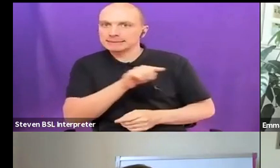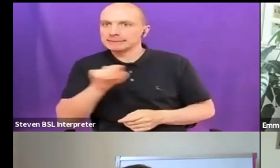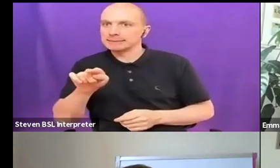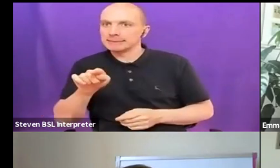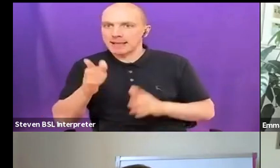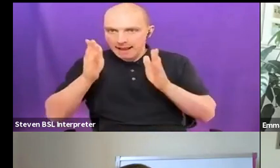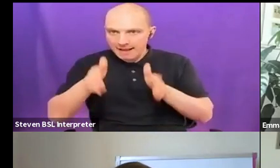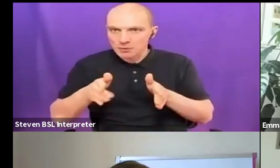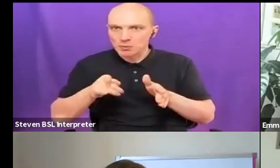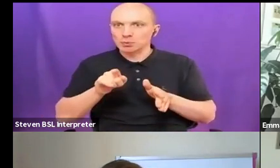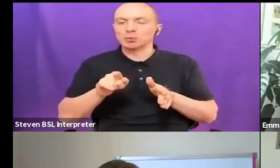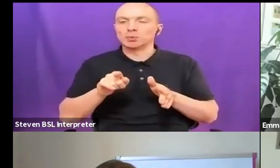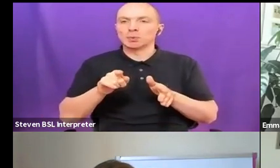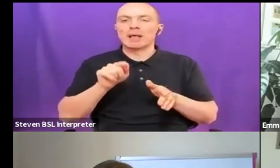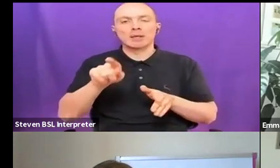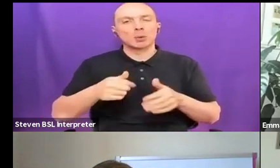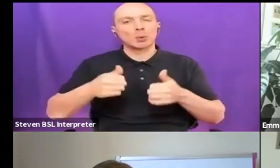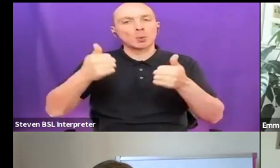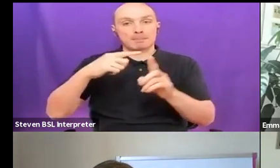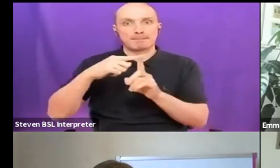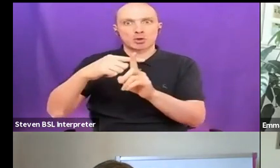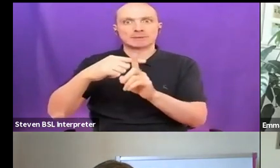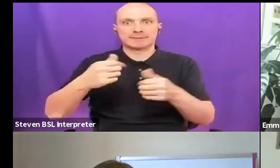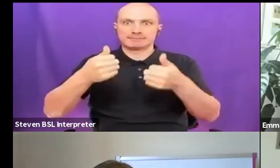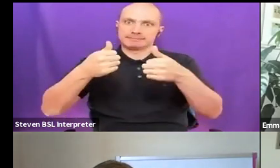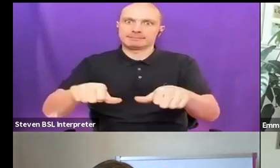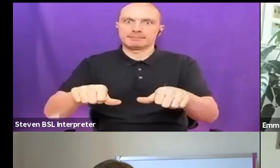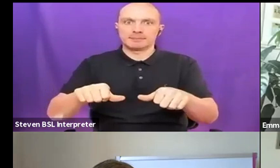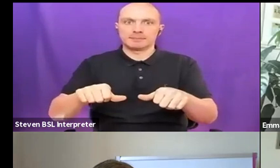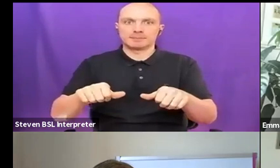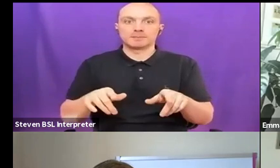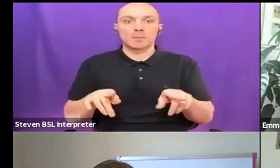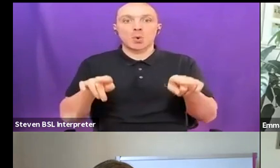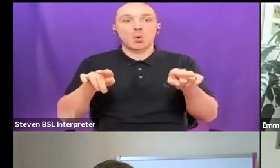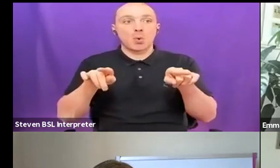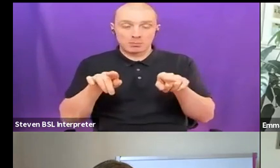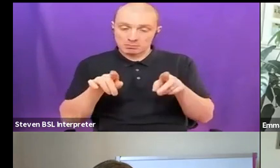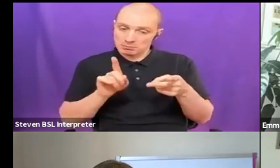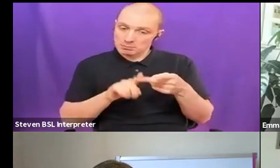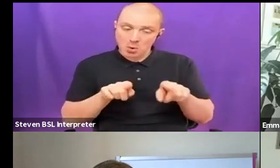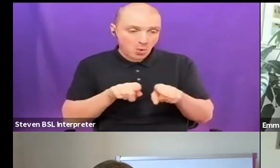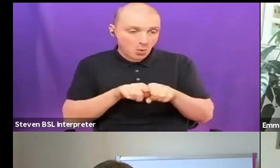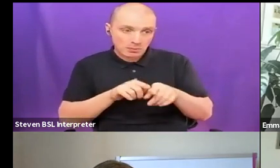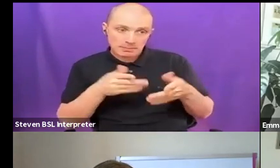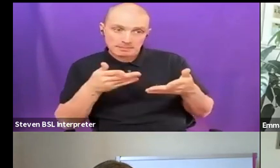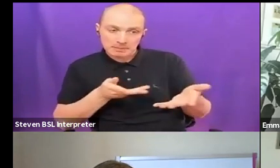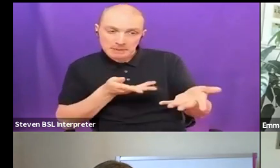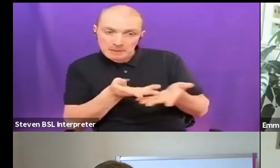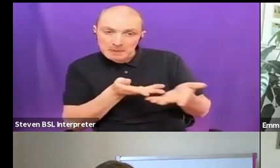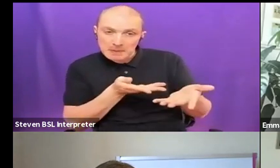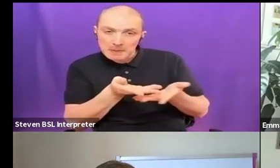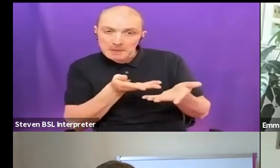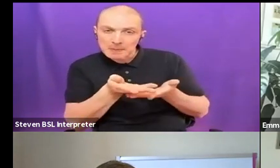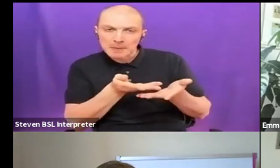which was a really good news story. Equally, we've had long discussions over things like, and I see